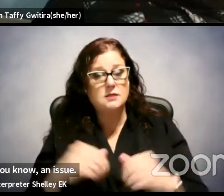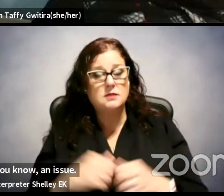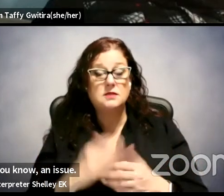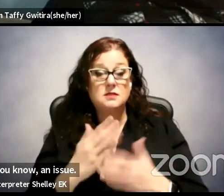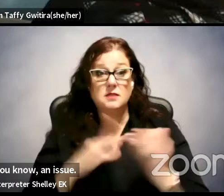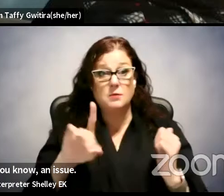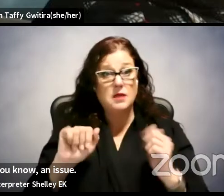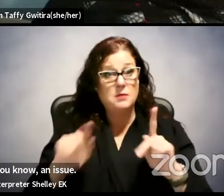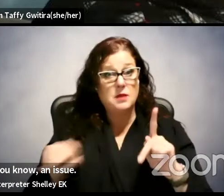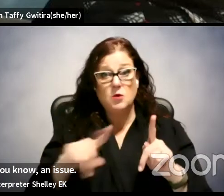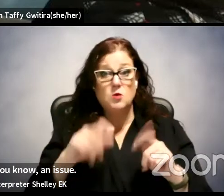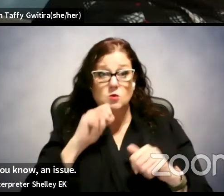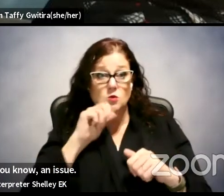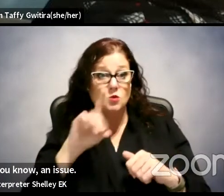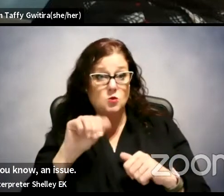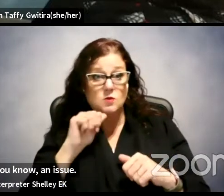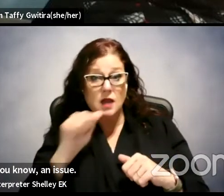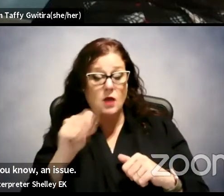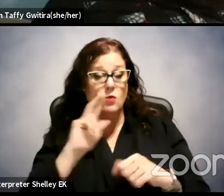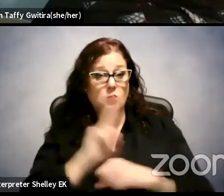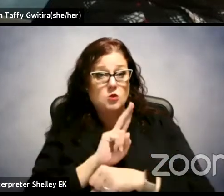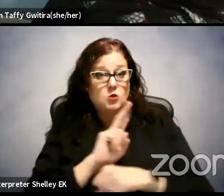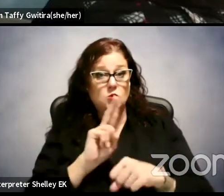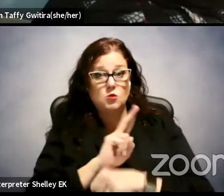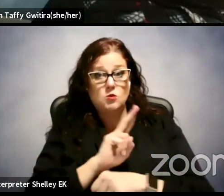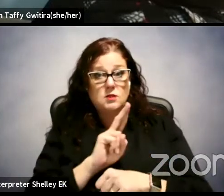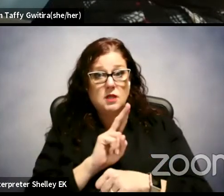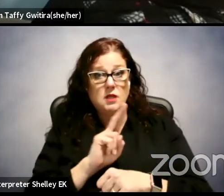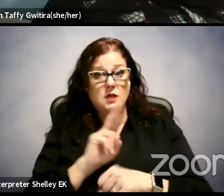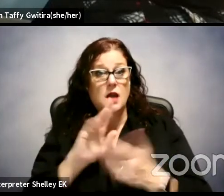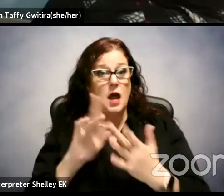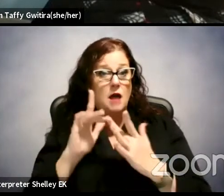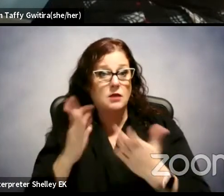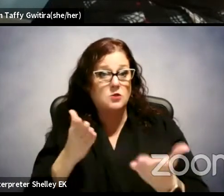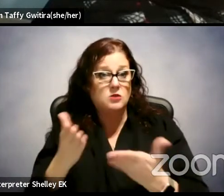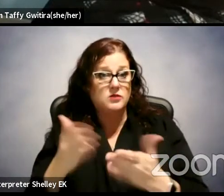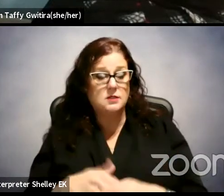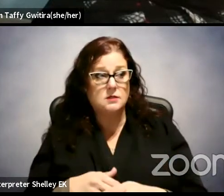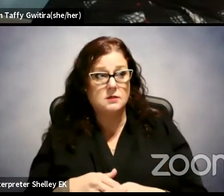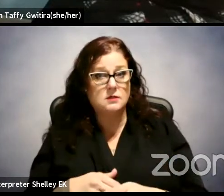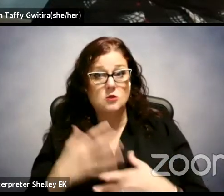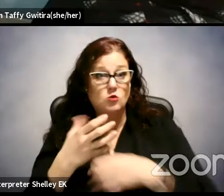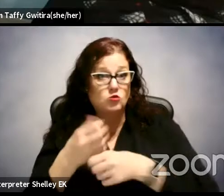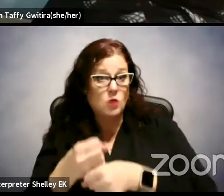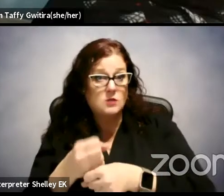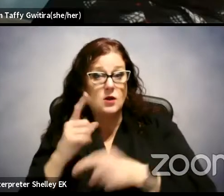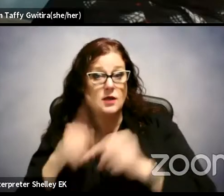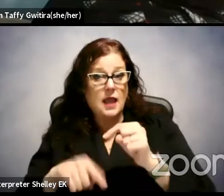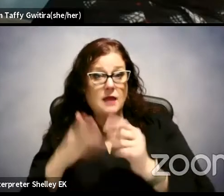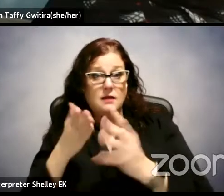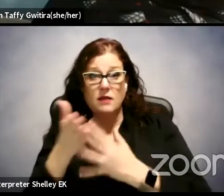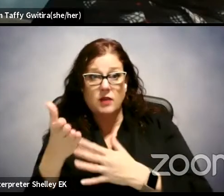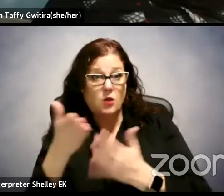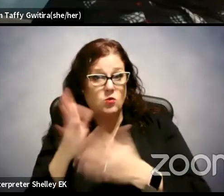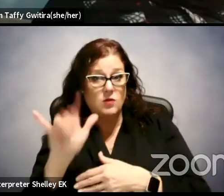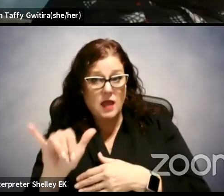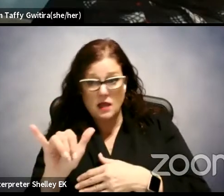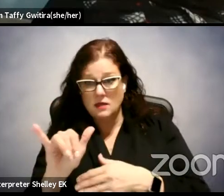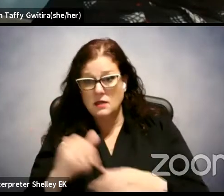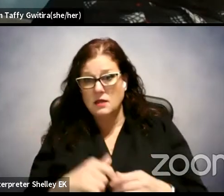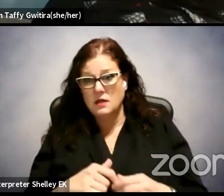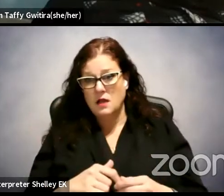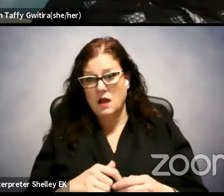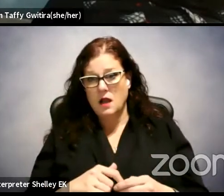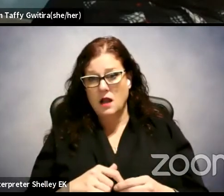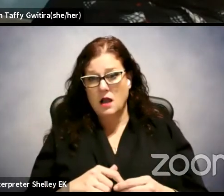people who do not want to use online services. They either don't trust them or they can't navigate them, kind of like